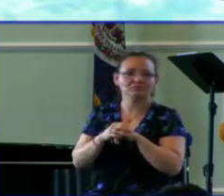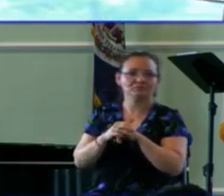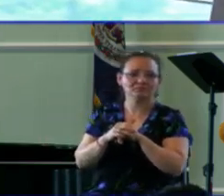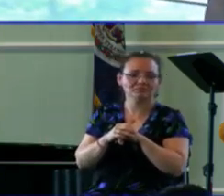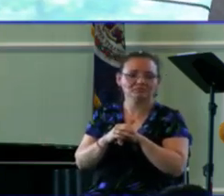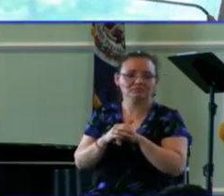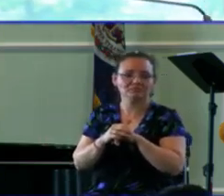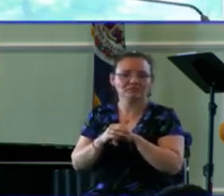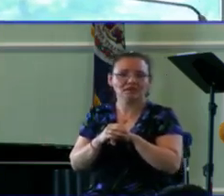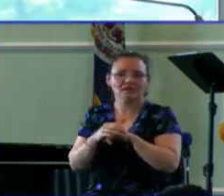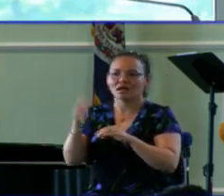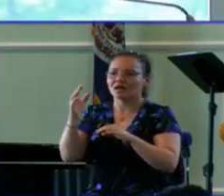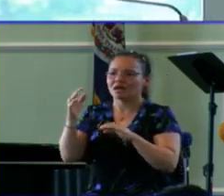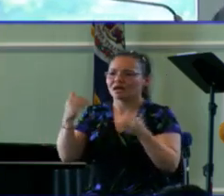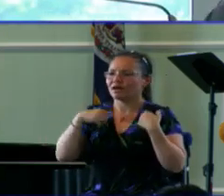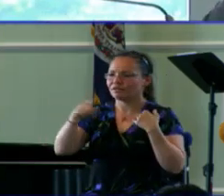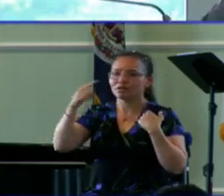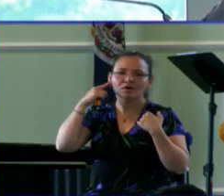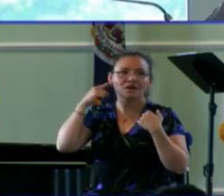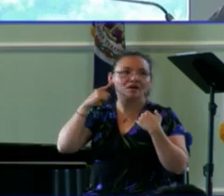the